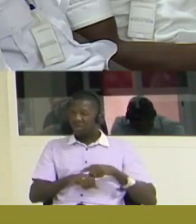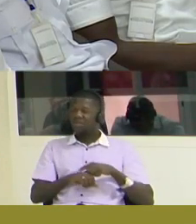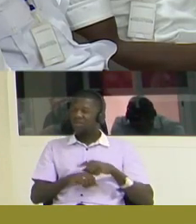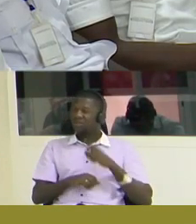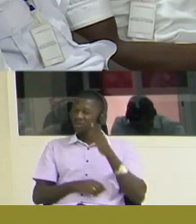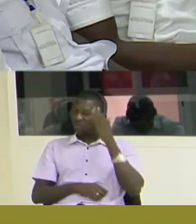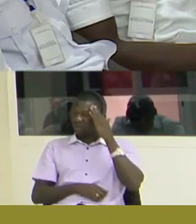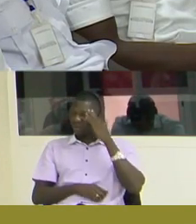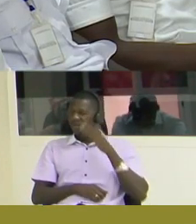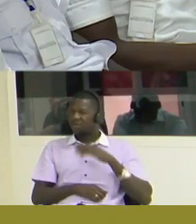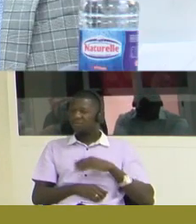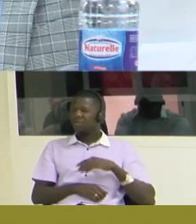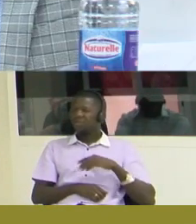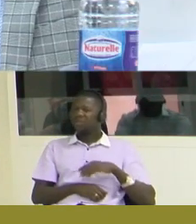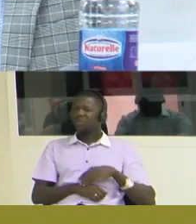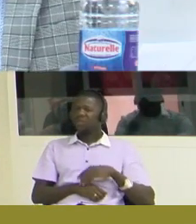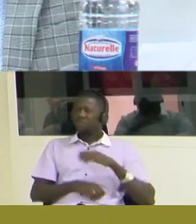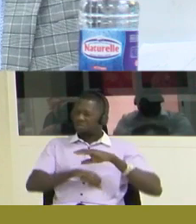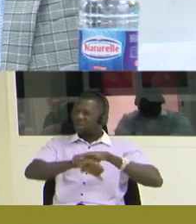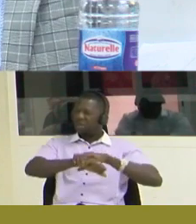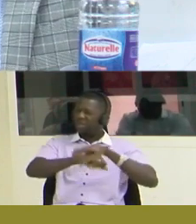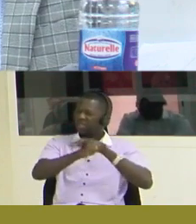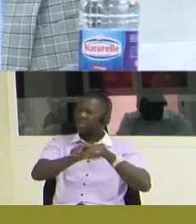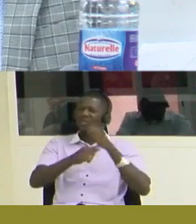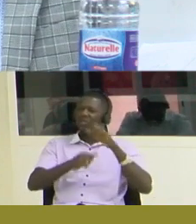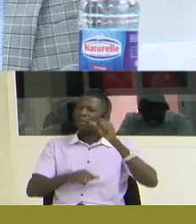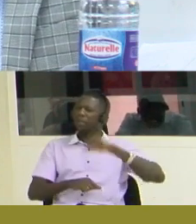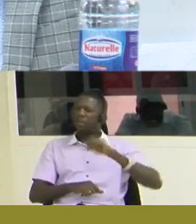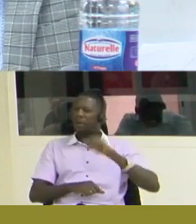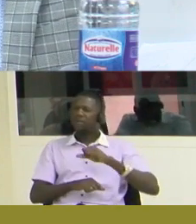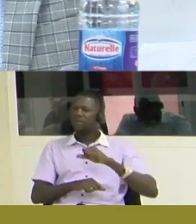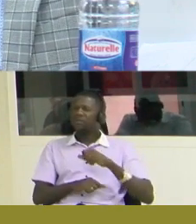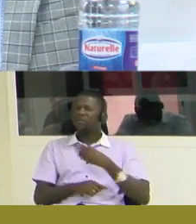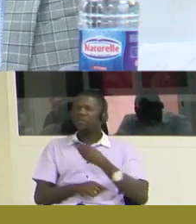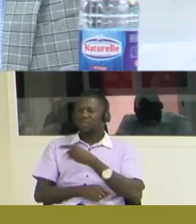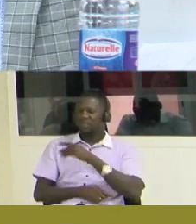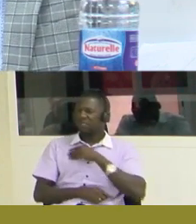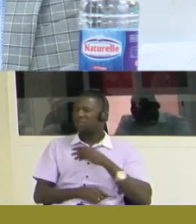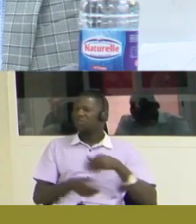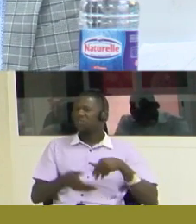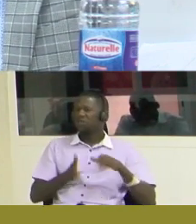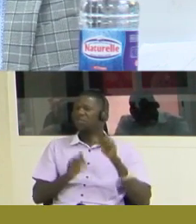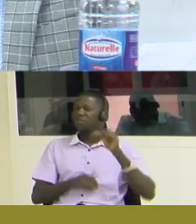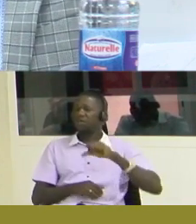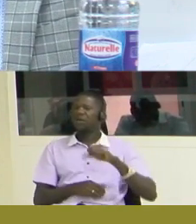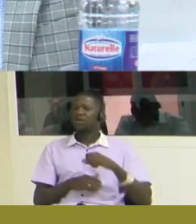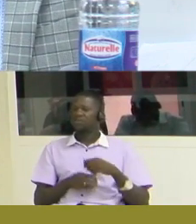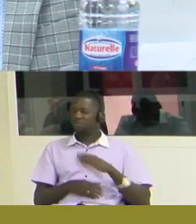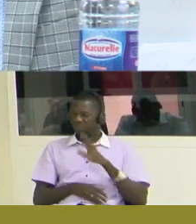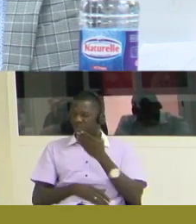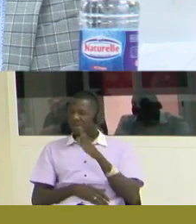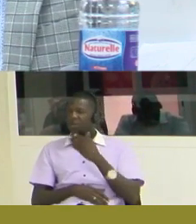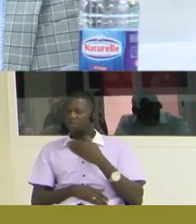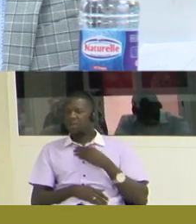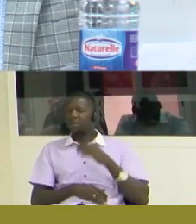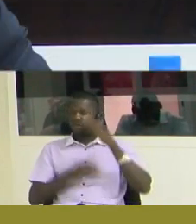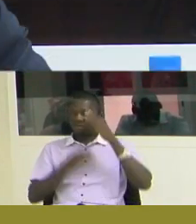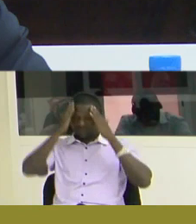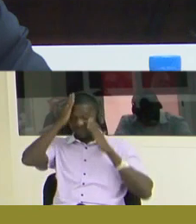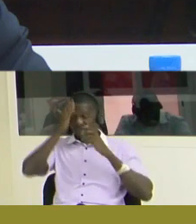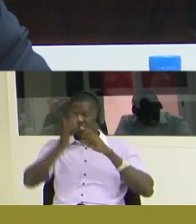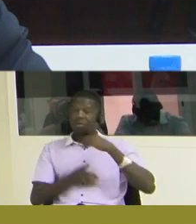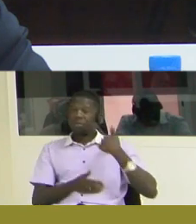manhandled or manhandled or maltreated somehow by g-forces yes as